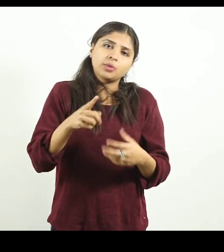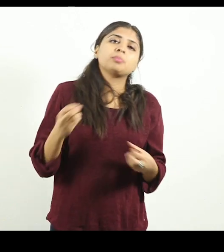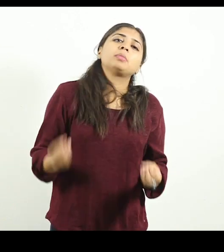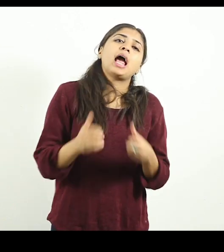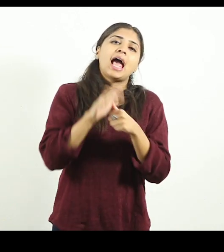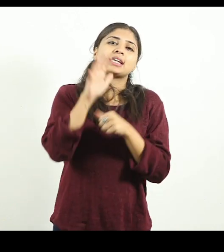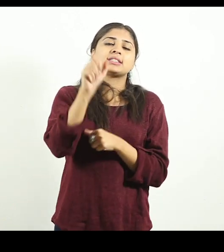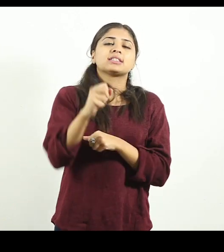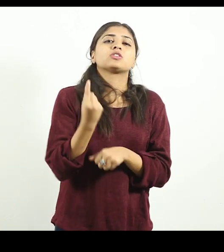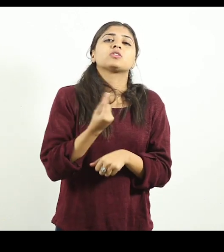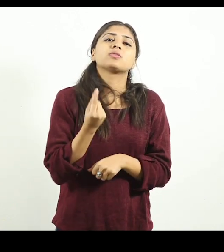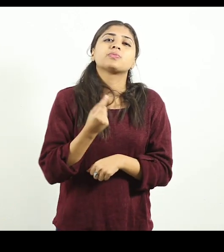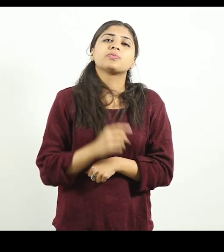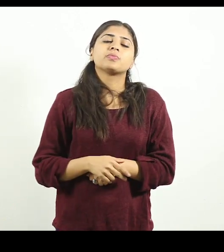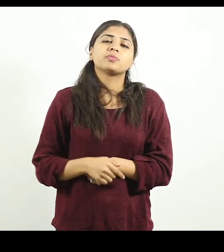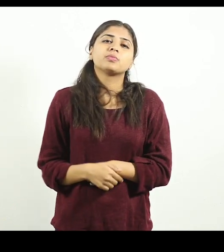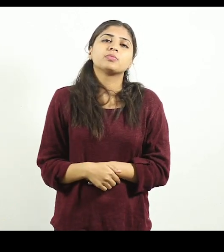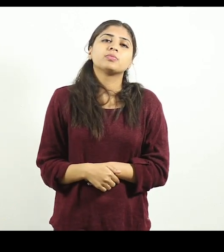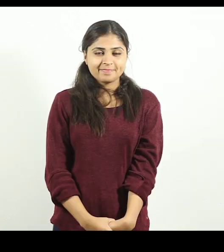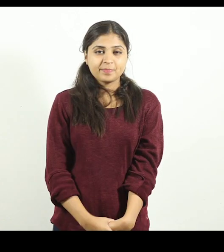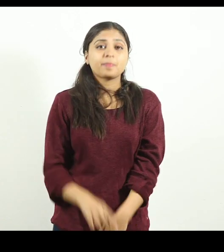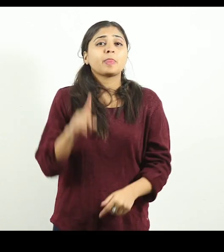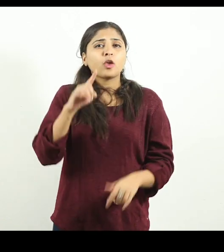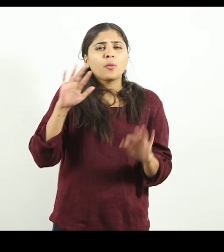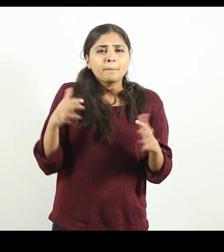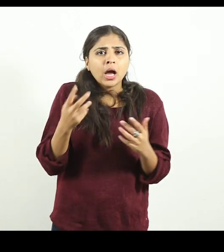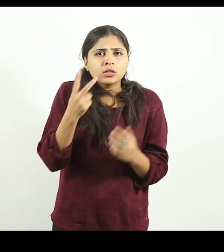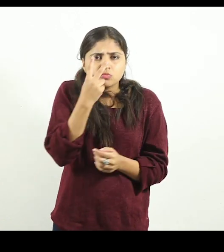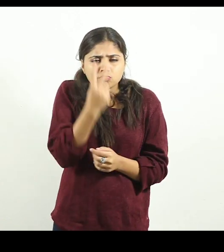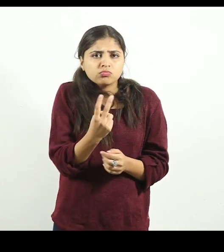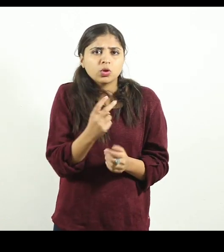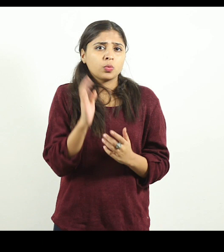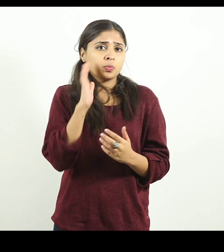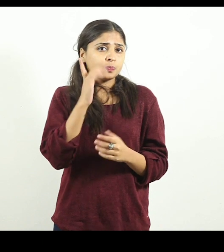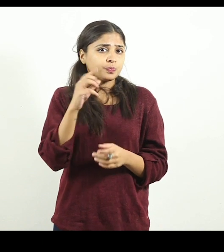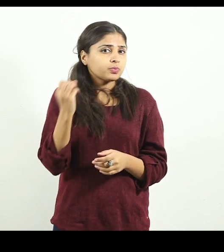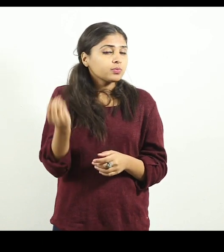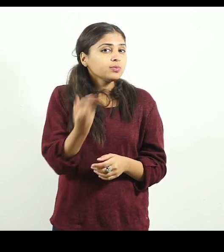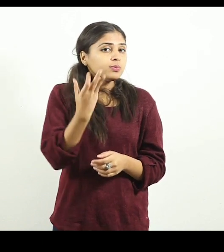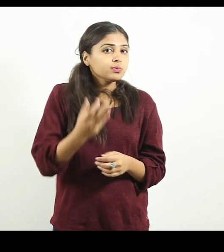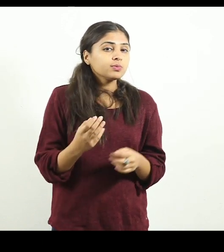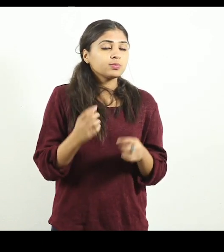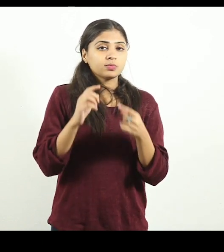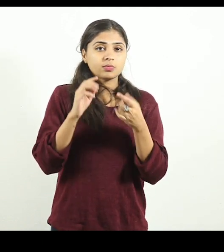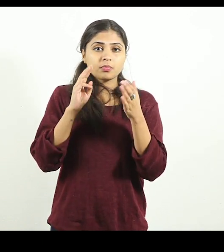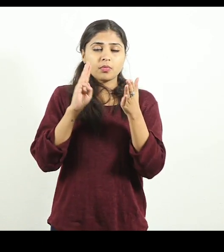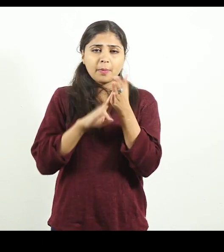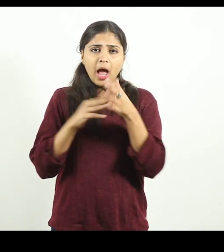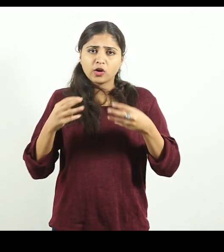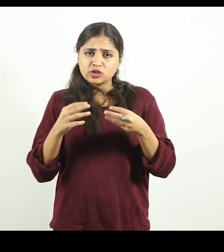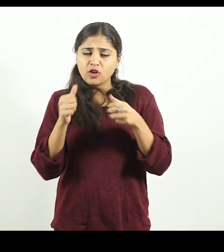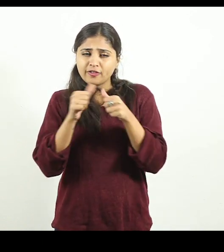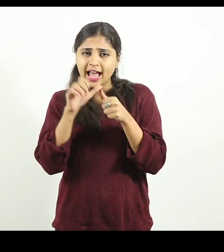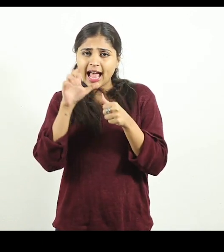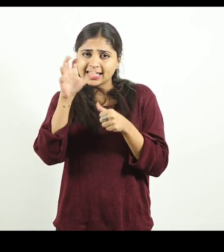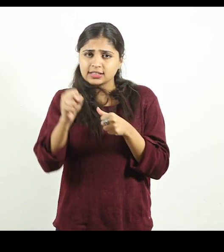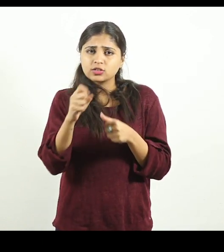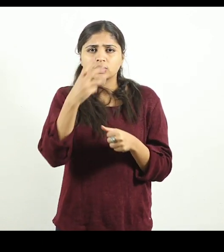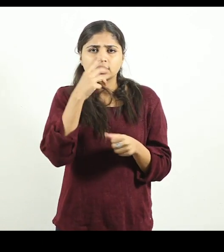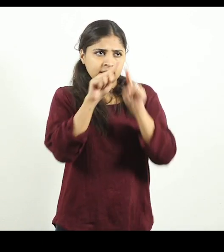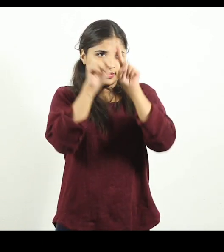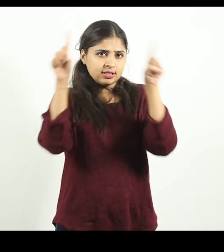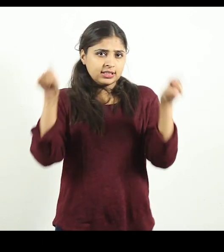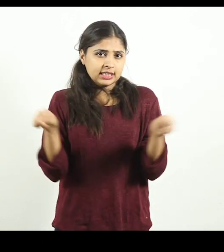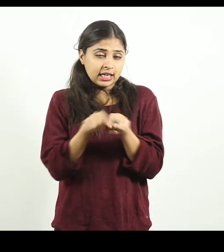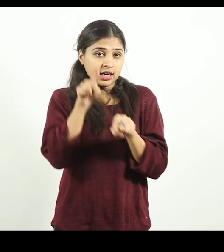start using Access. Creating a database. You may notice that whenever you start Microsoft Access, you see the following